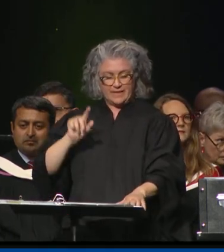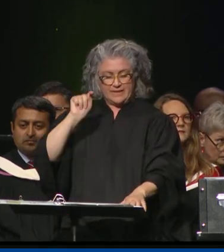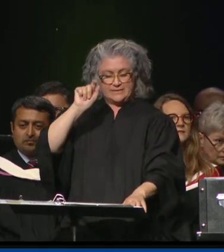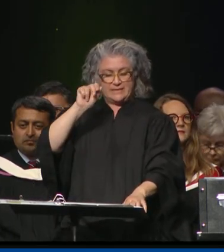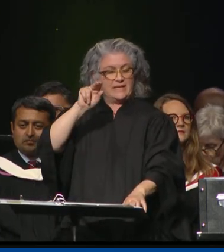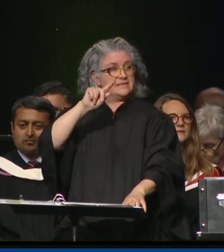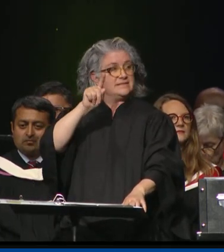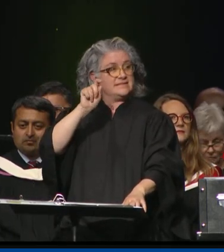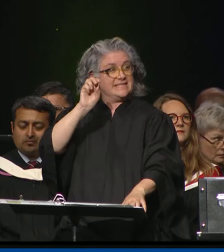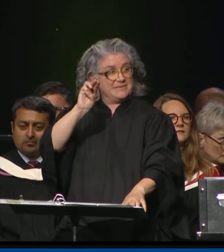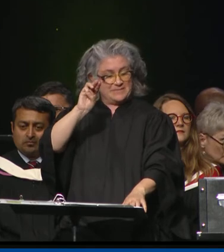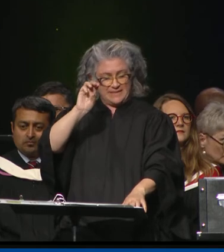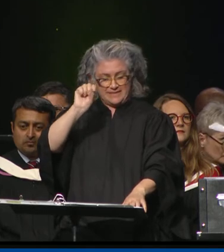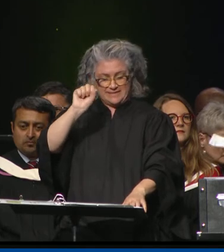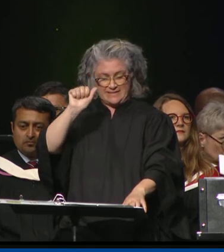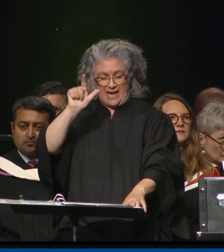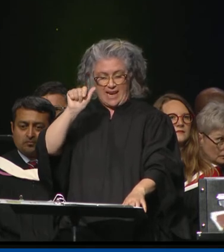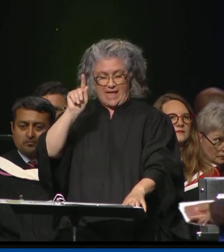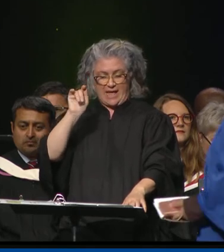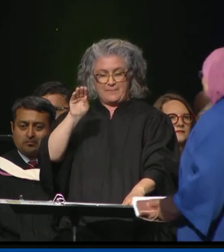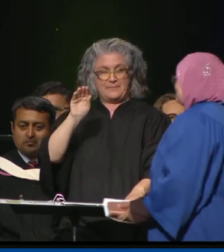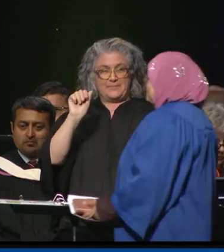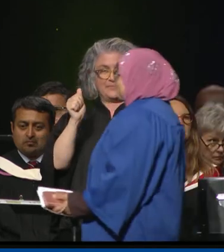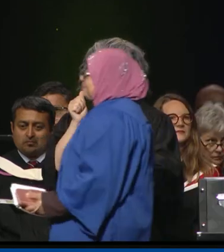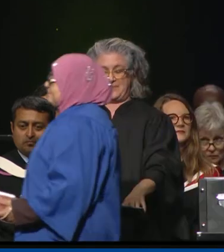Tanzim Saleha.